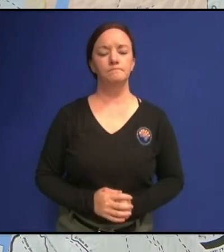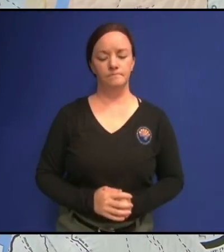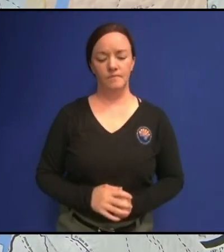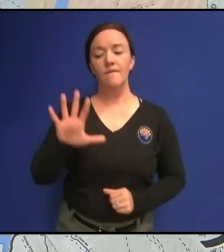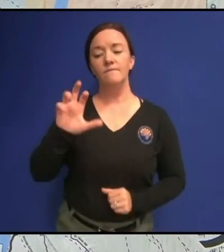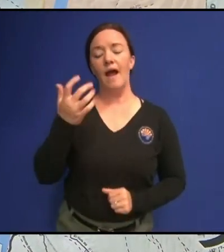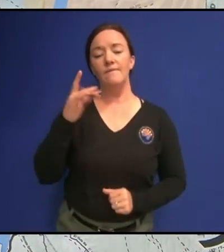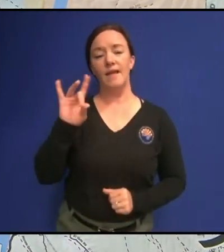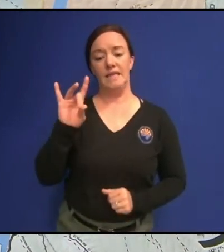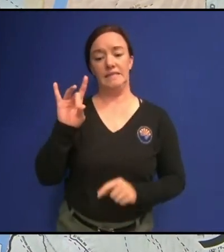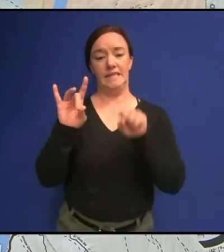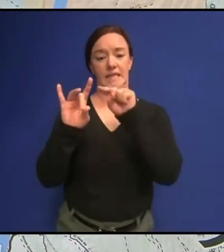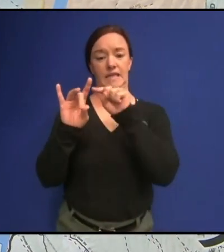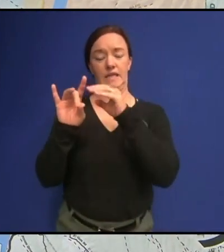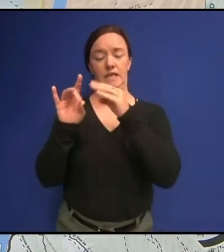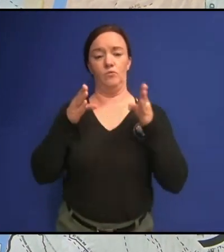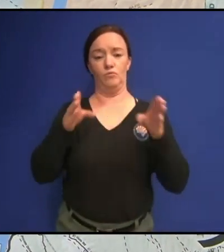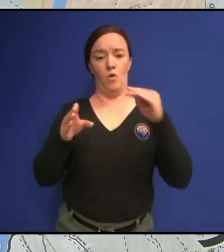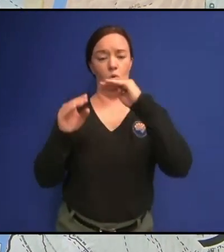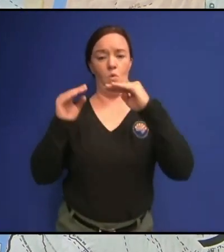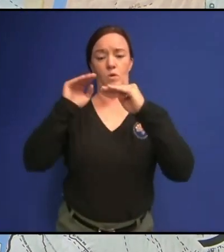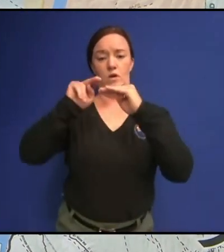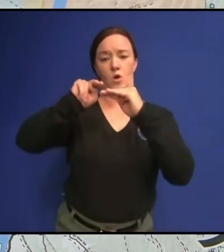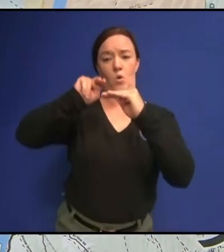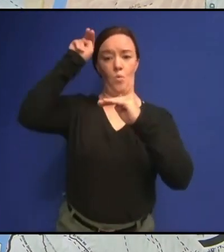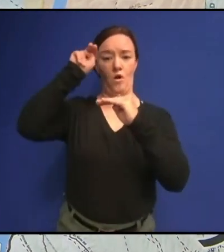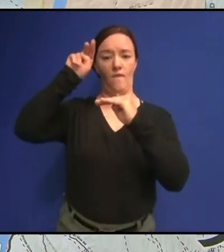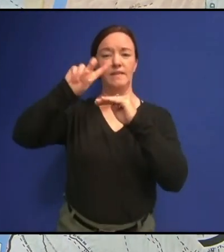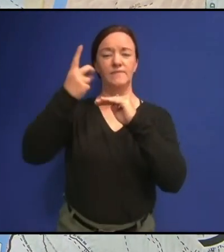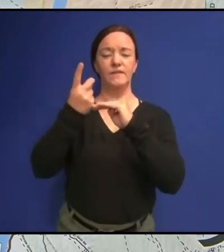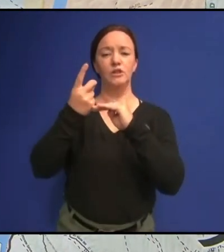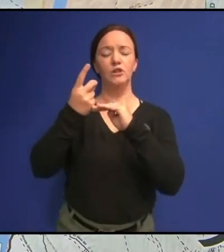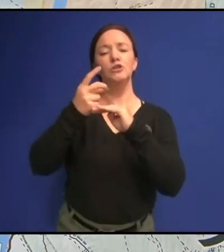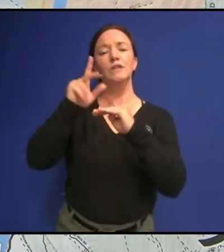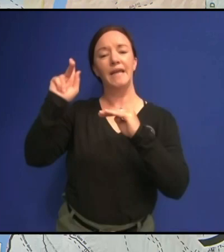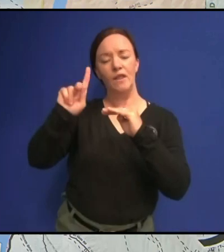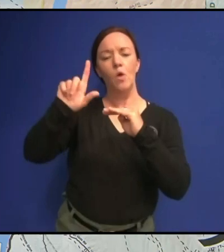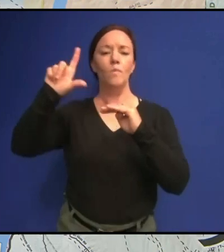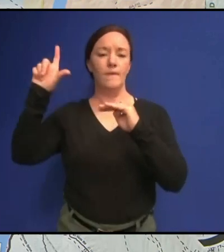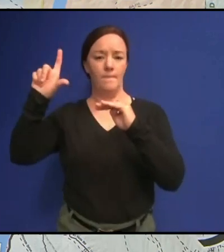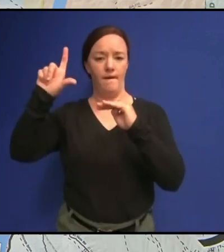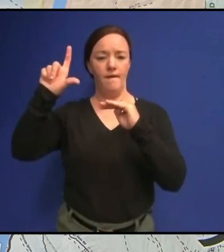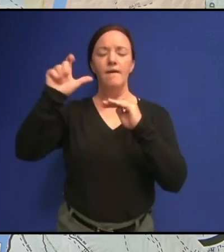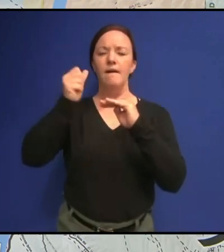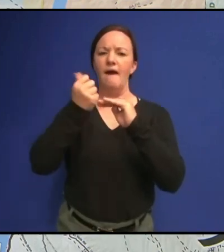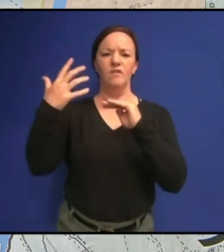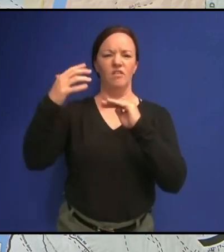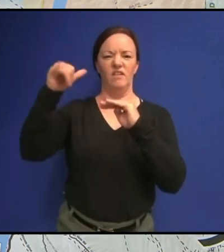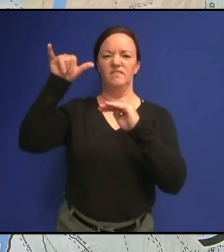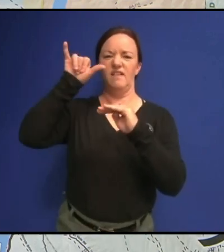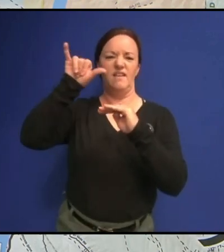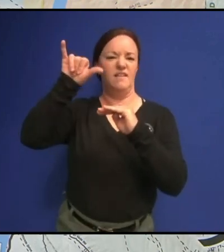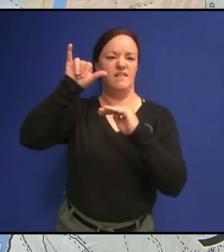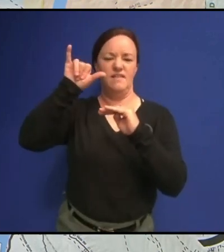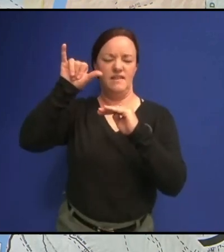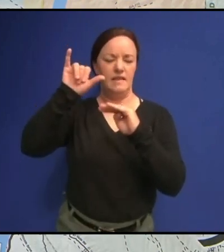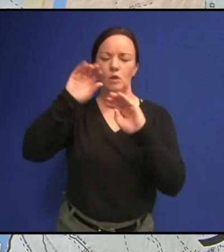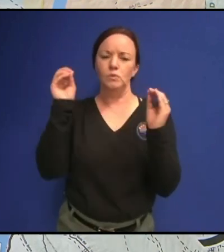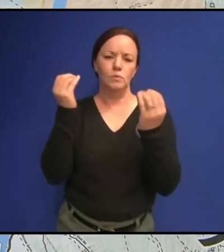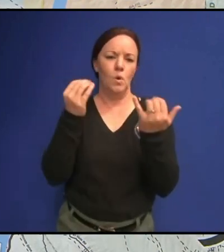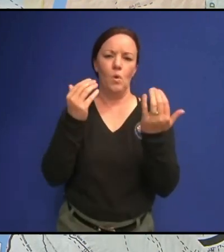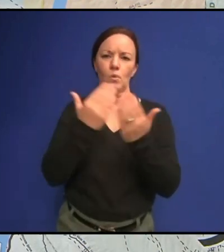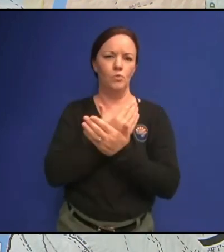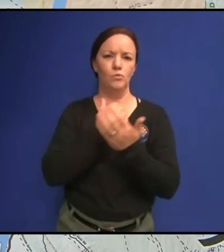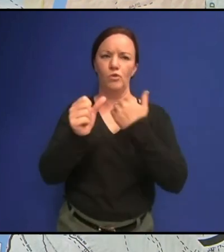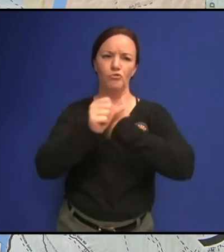and Division Kilo and Lima, everything is holding right there. No new threats to the